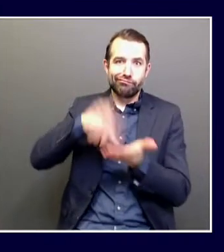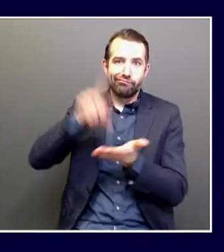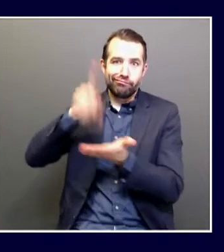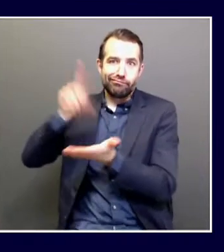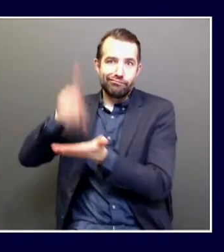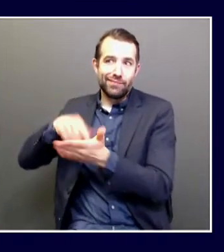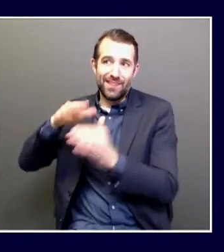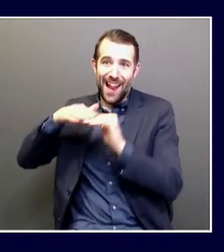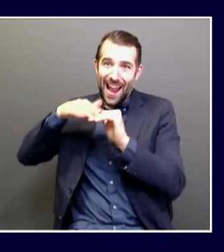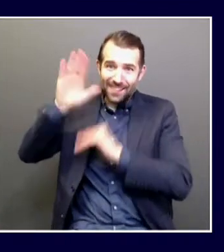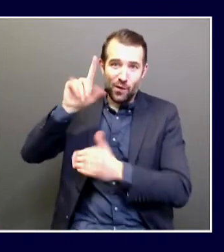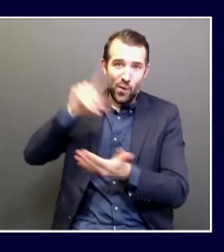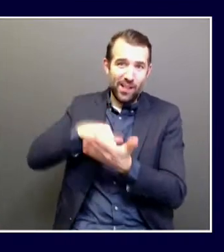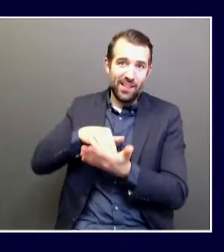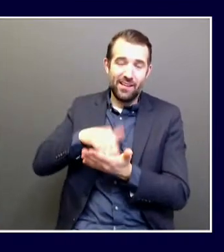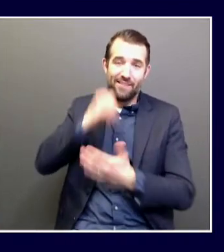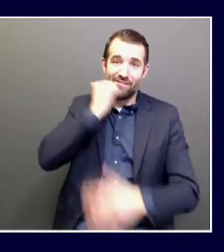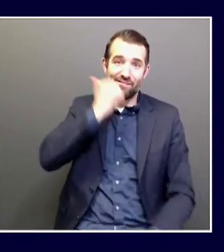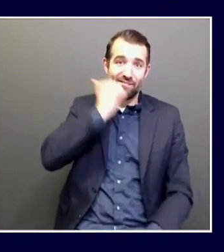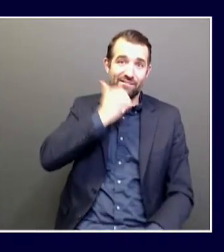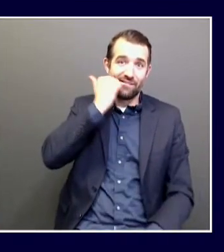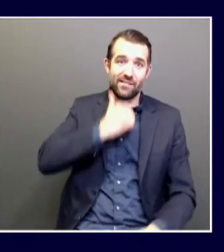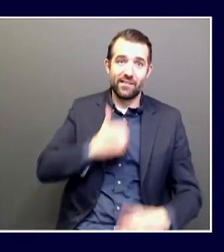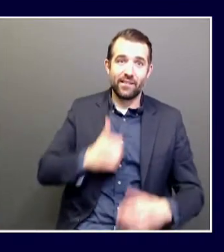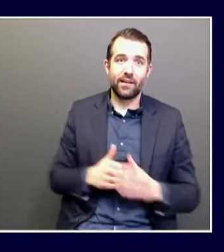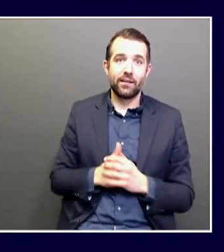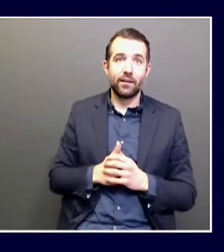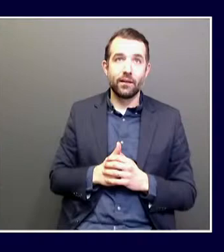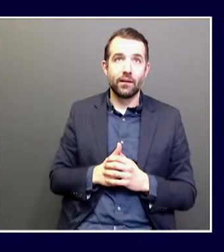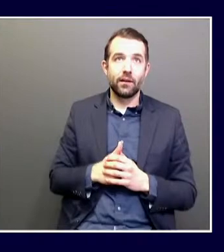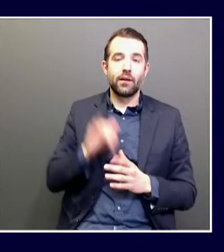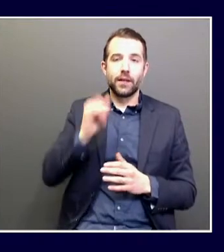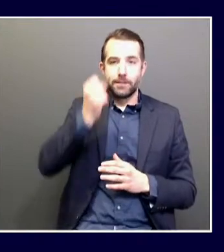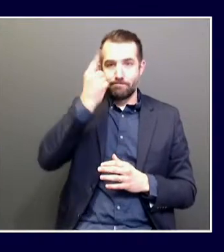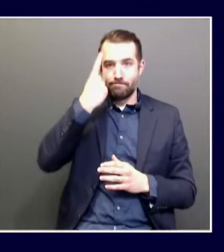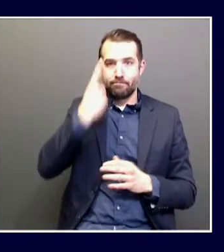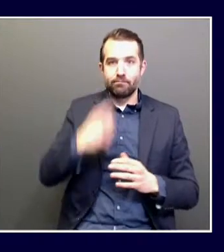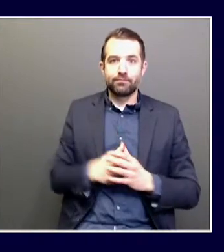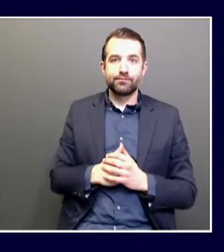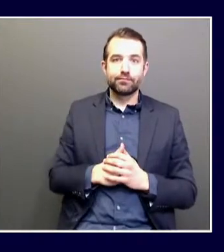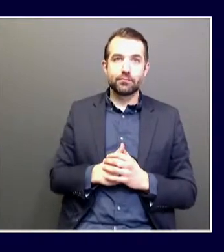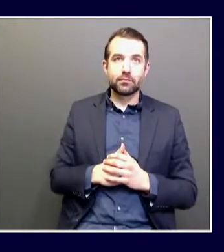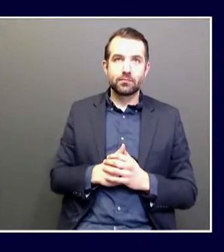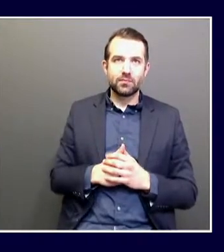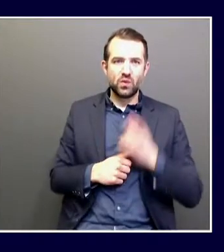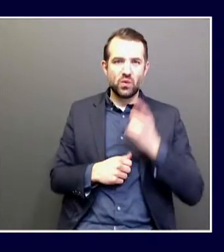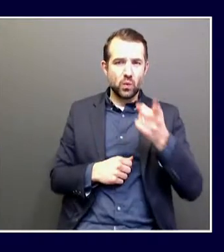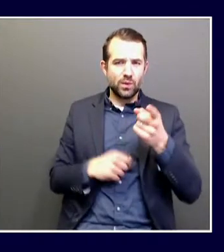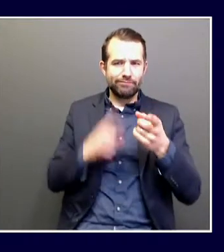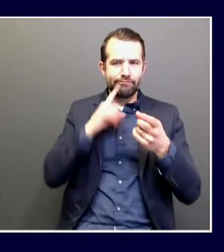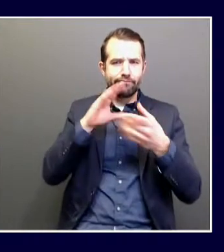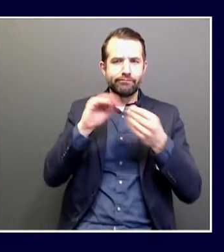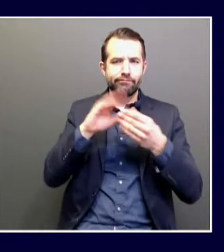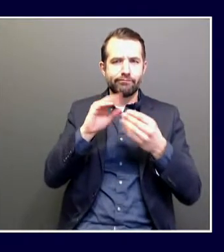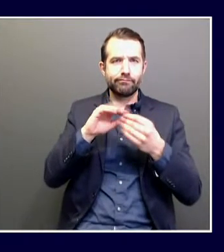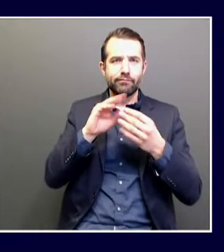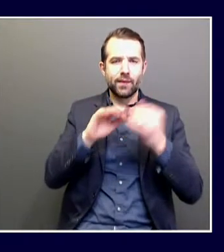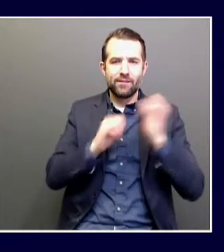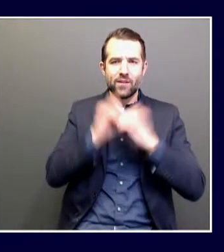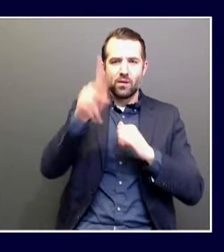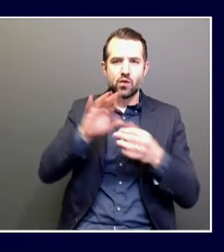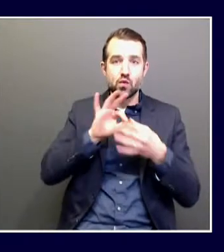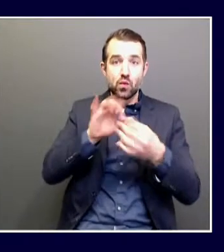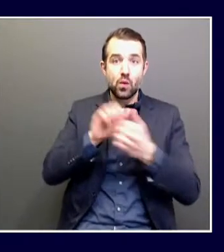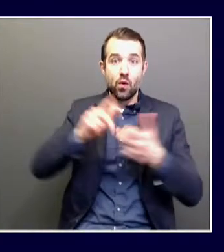positive every single day. Got it. Following up on what you were talking about boosters